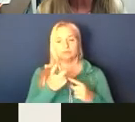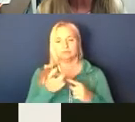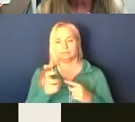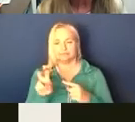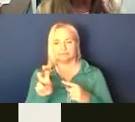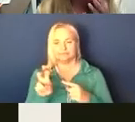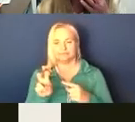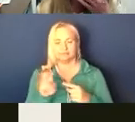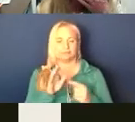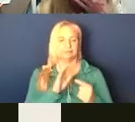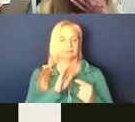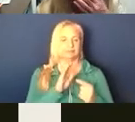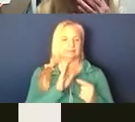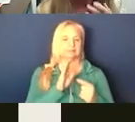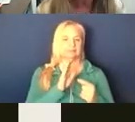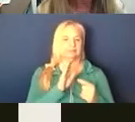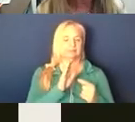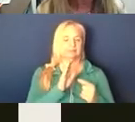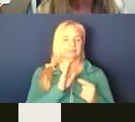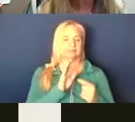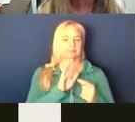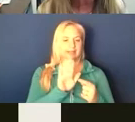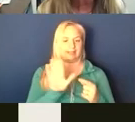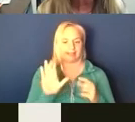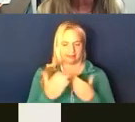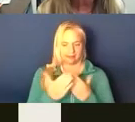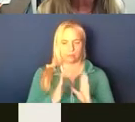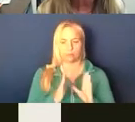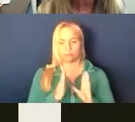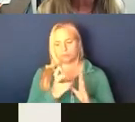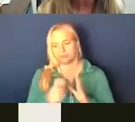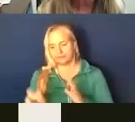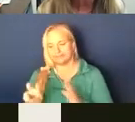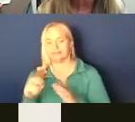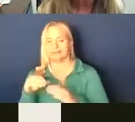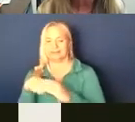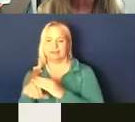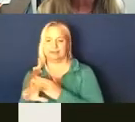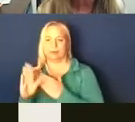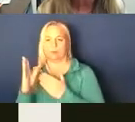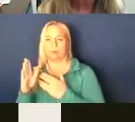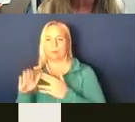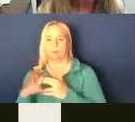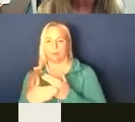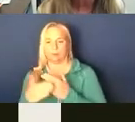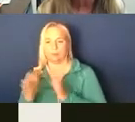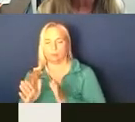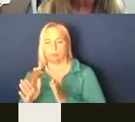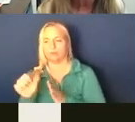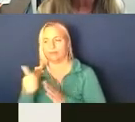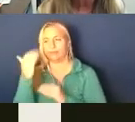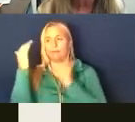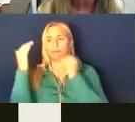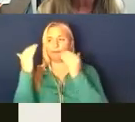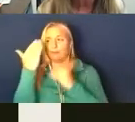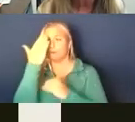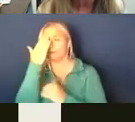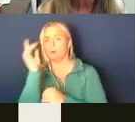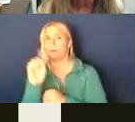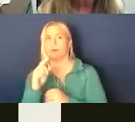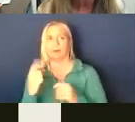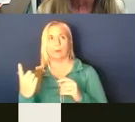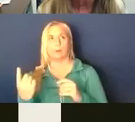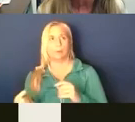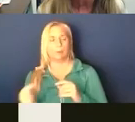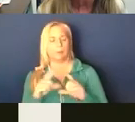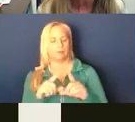from their room into the break room space, so that teachers and other adults in the building would know, you know, where they're headed. But